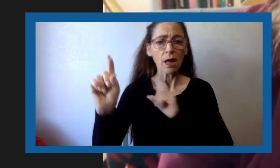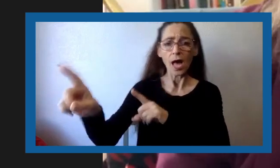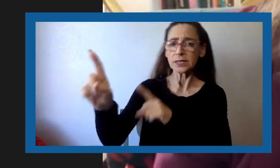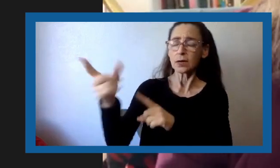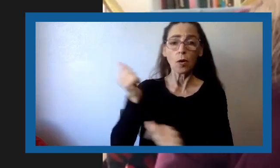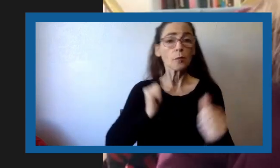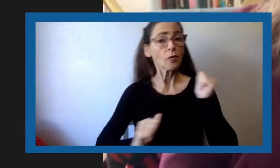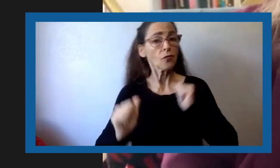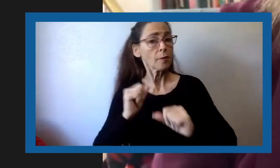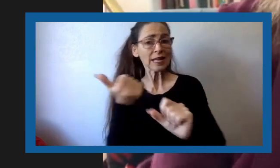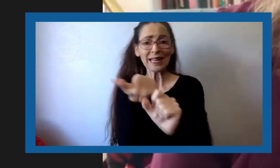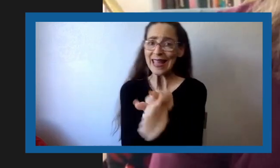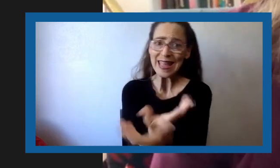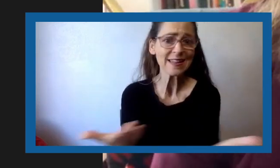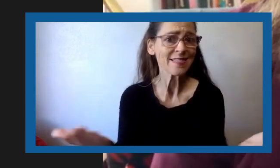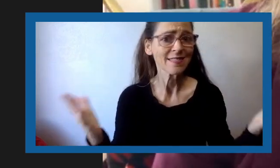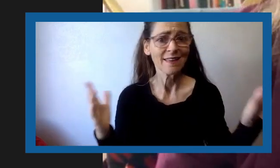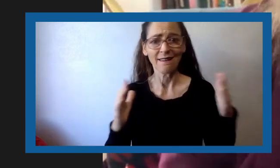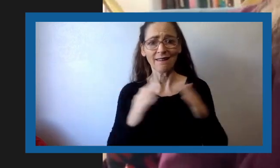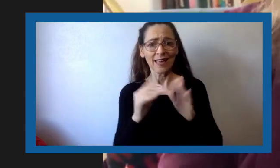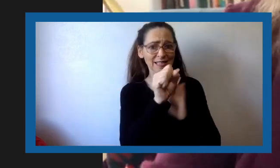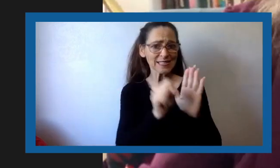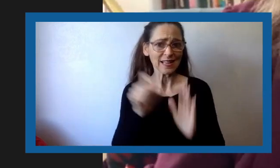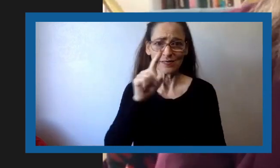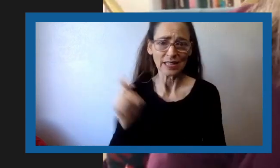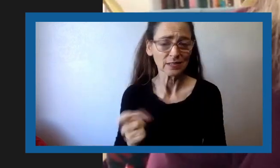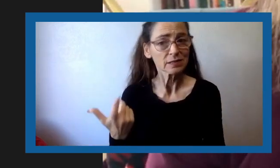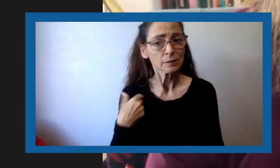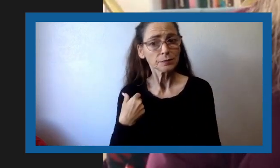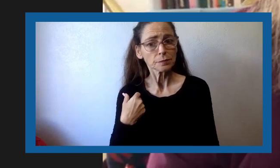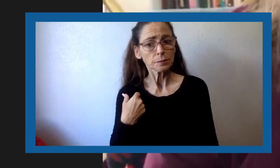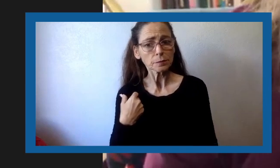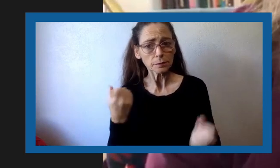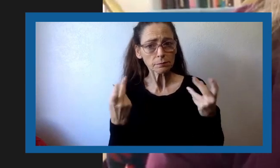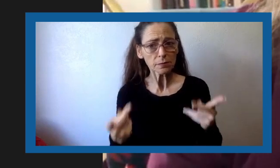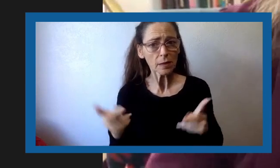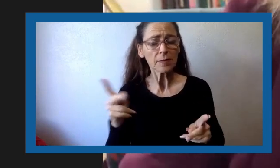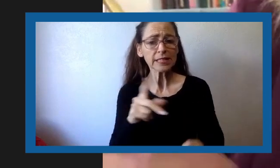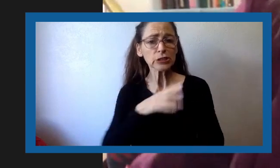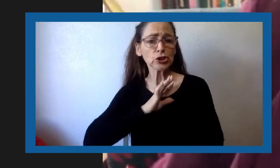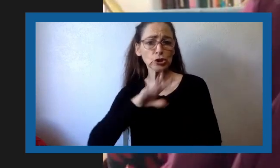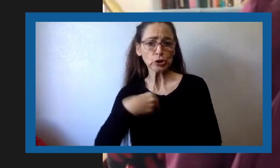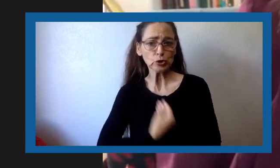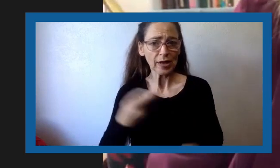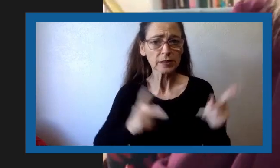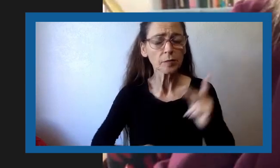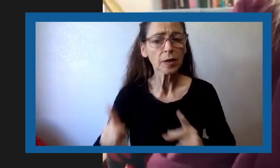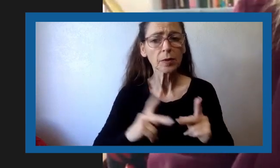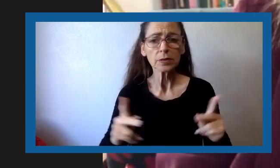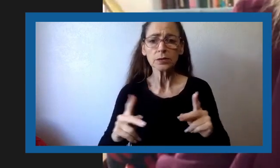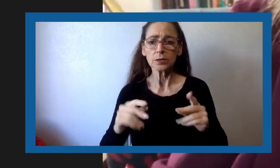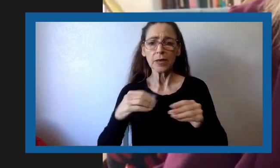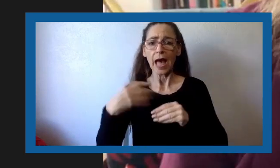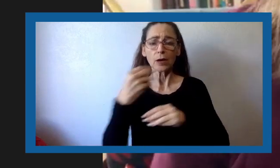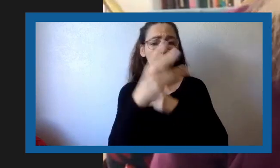or performing in anything within the state. It could effectively bar a lot of trans people from being able to be out in the world just